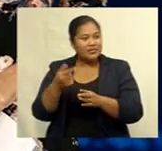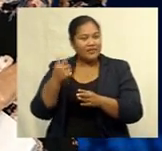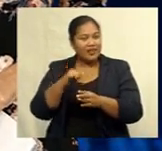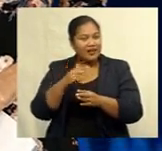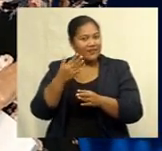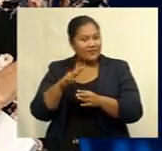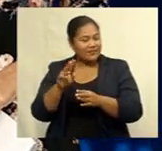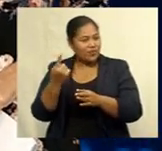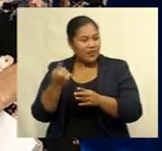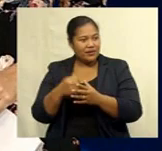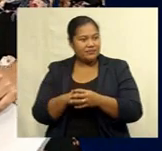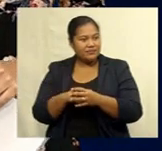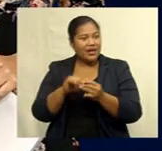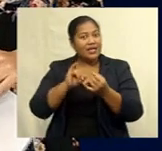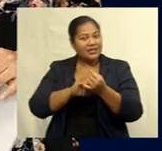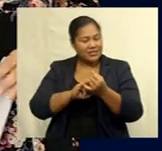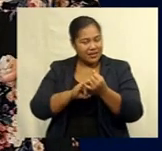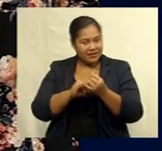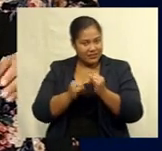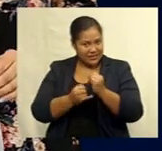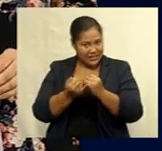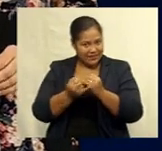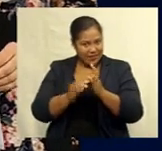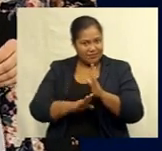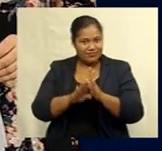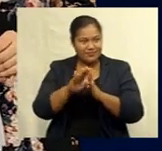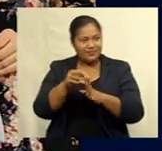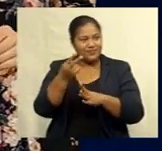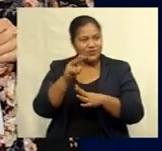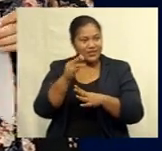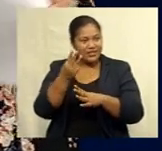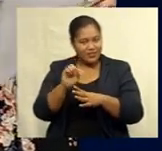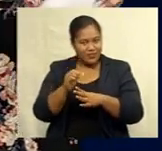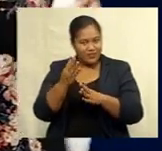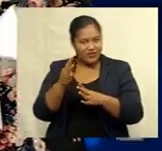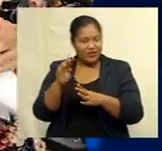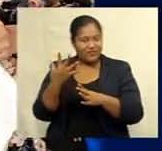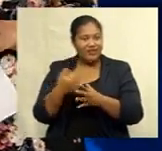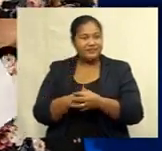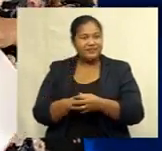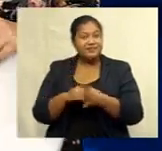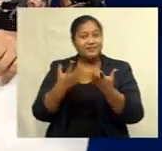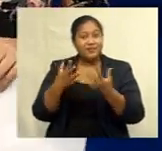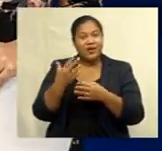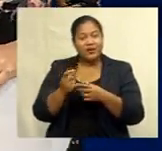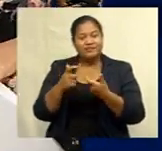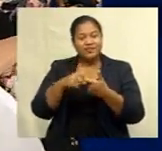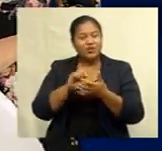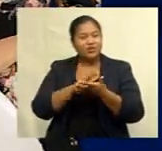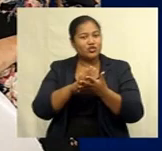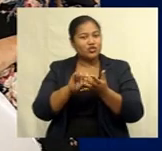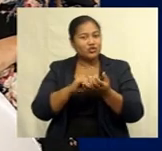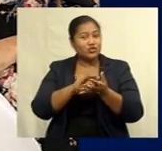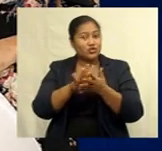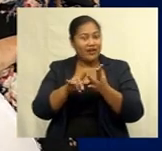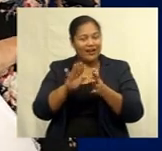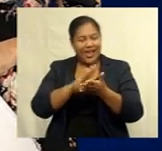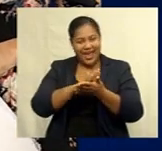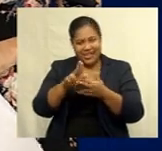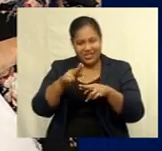$1,751 per ounce, and silver was up at $23.45 per ounce. And we now join Sharon from HFC